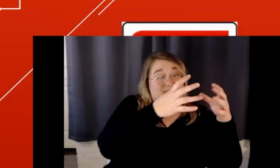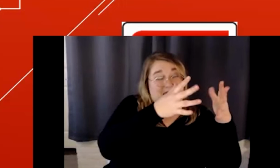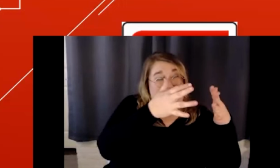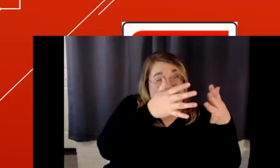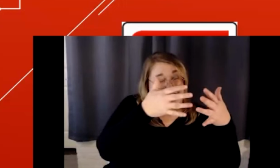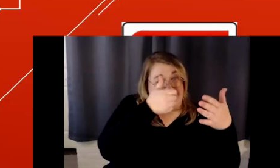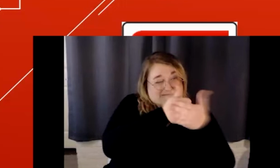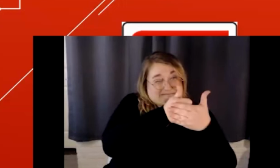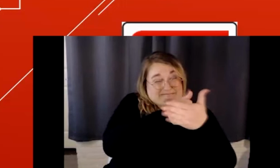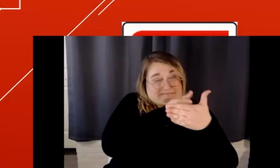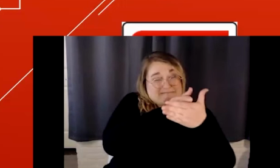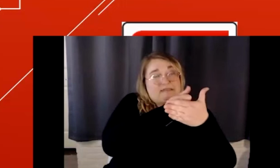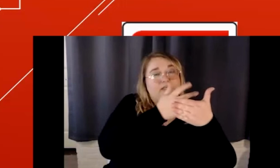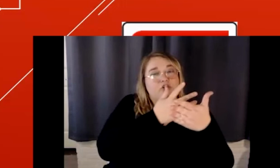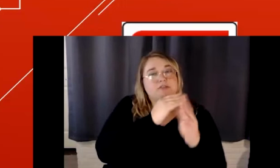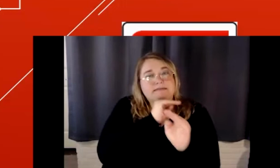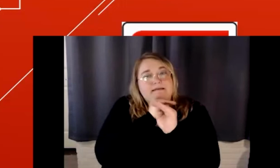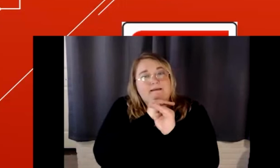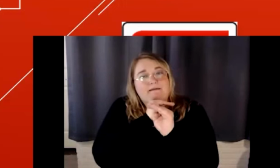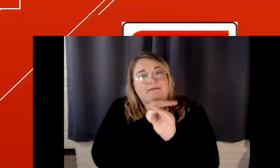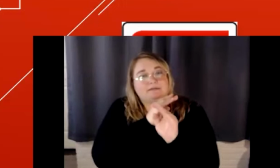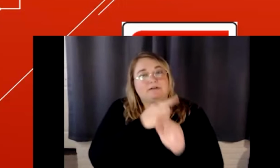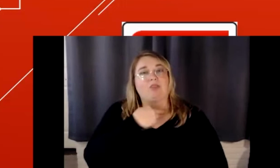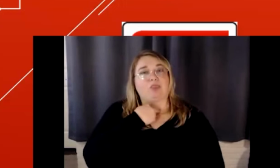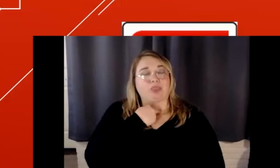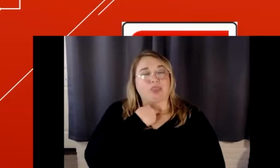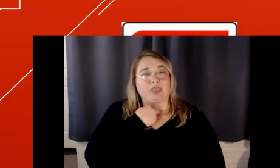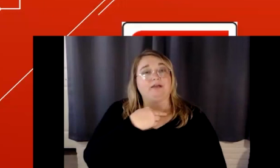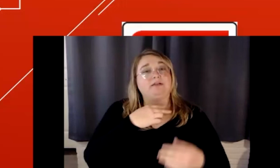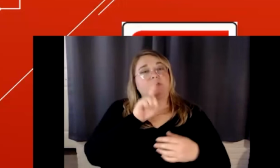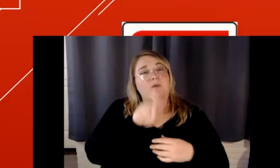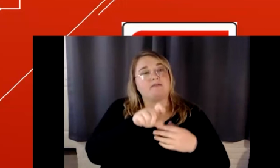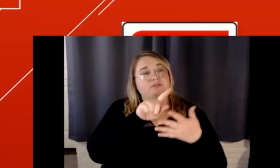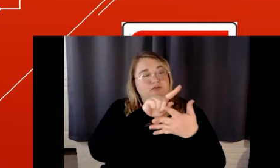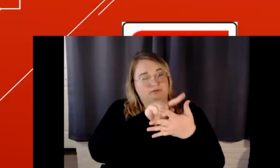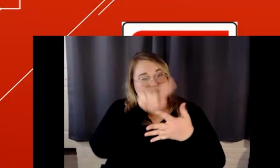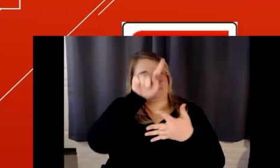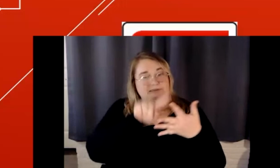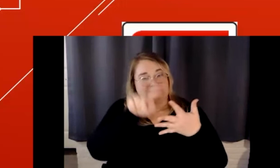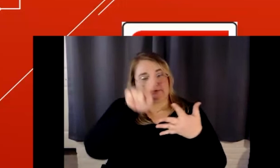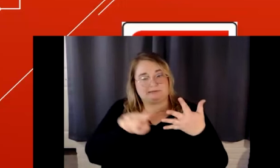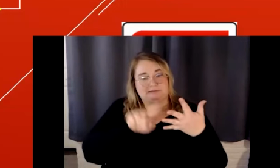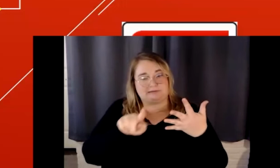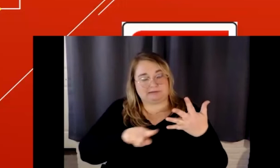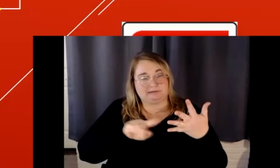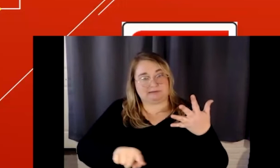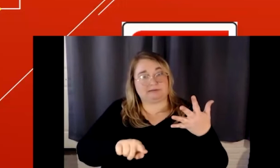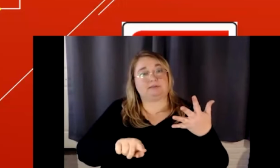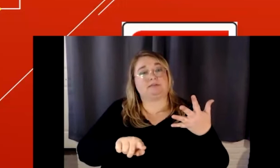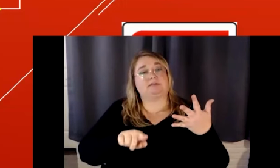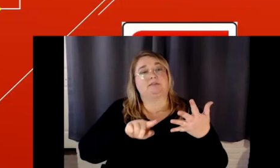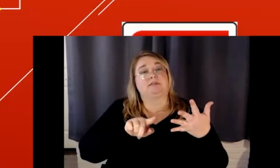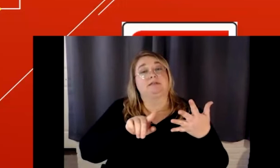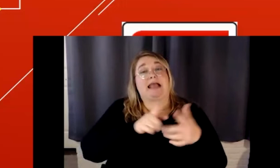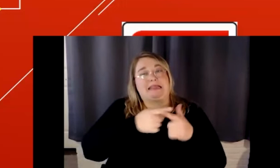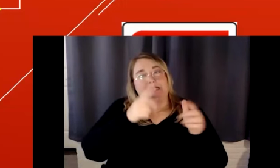you get that done, right? You've got to get all of those criteria addressed. So you keep practicing and practicing. Same